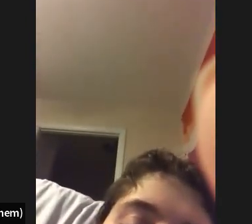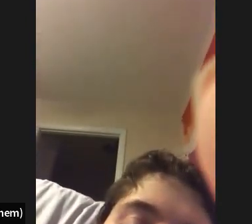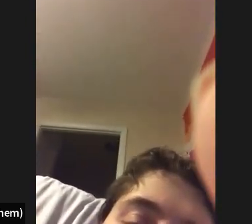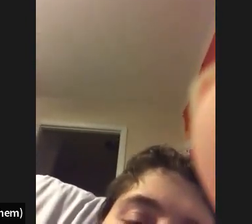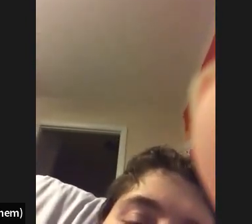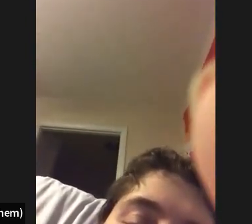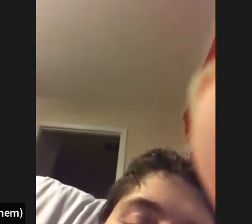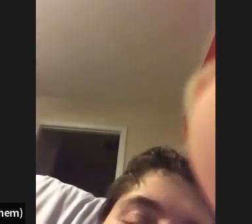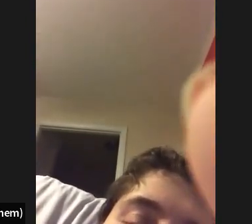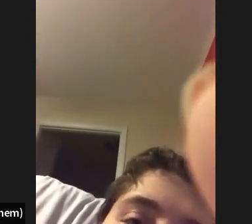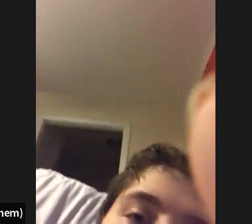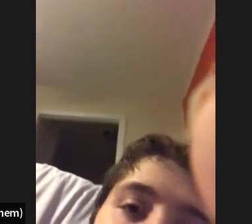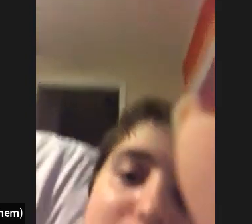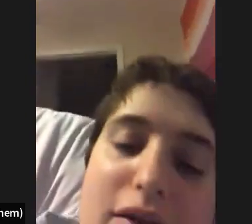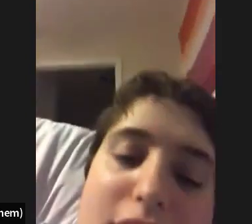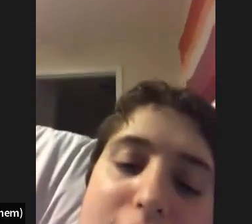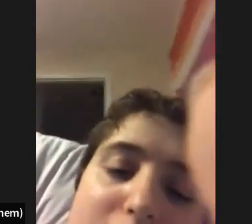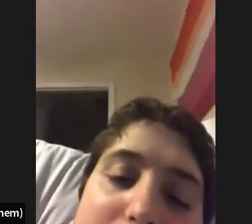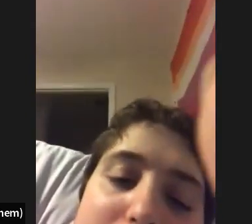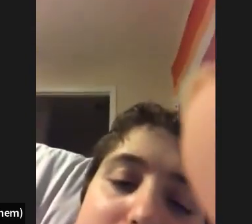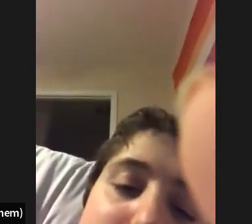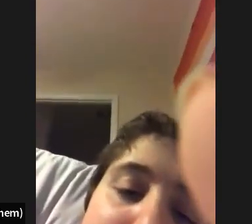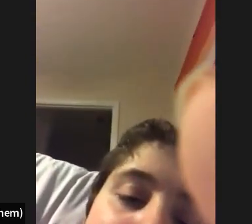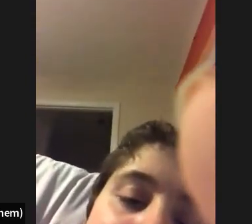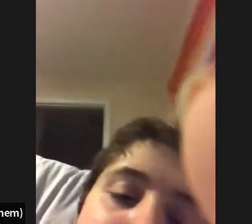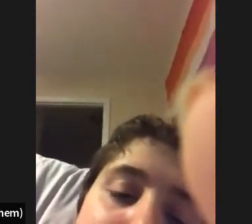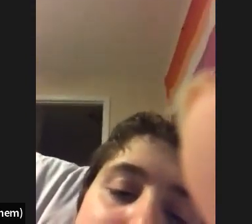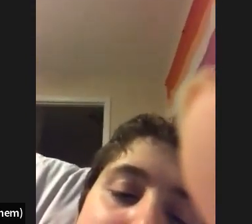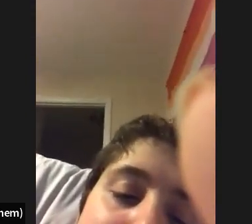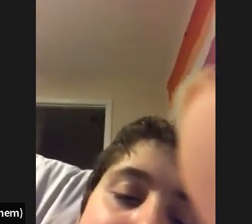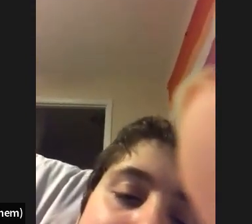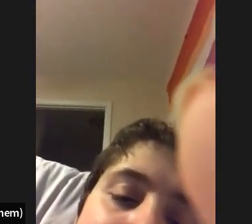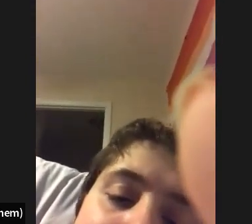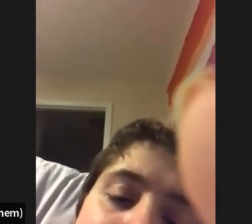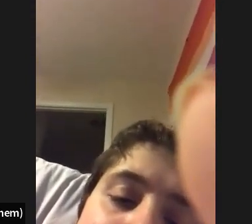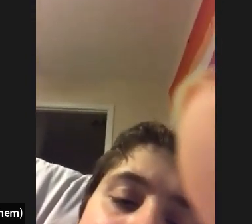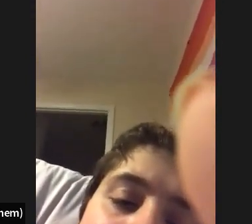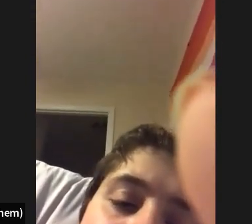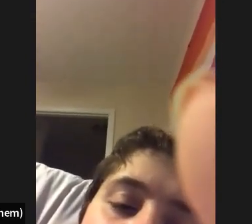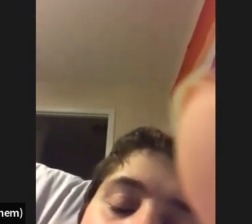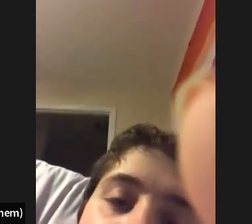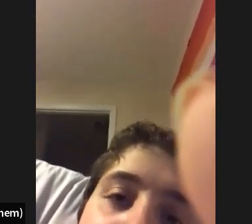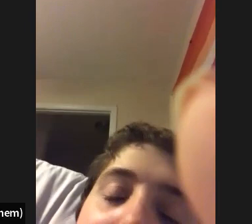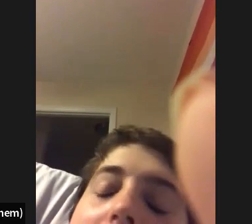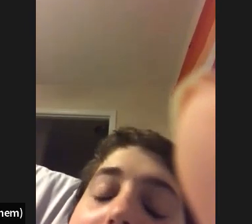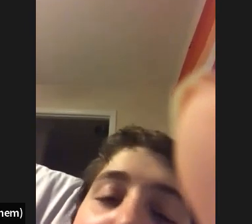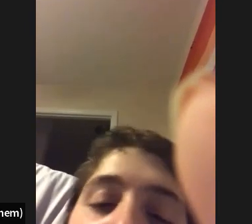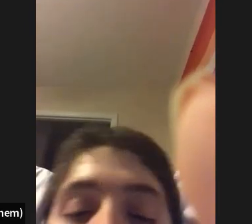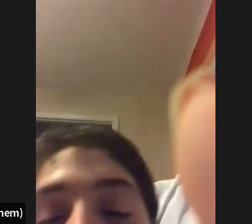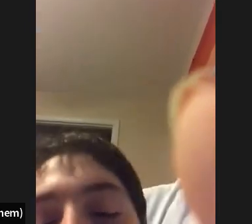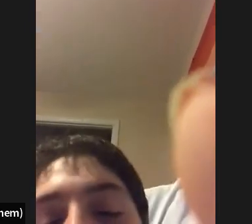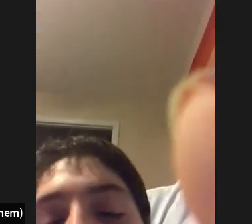used to, especially coming from a small town. Pero cuando yo llegué a la escuela, ¿verdad? Yo tengo